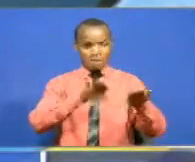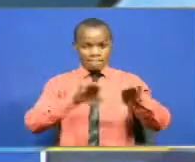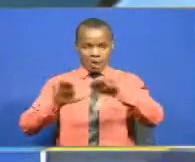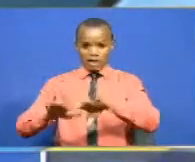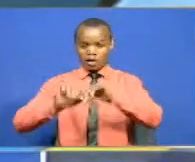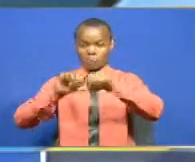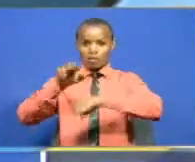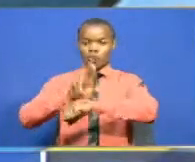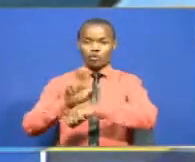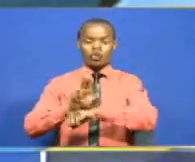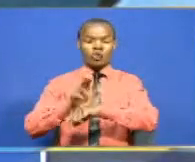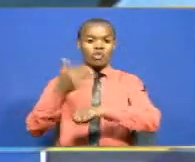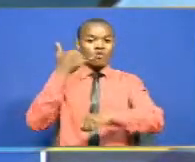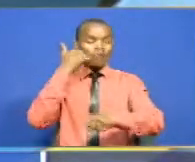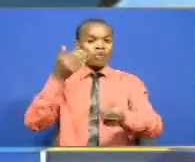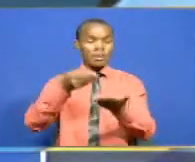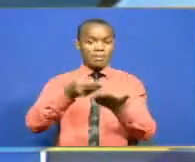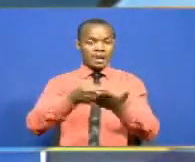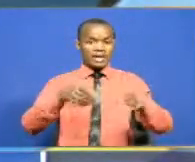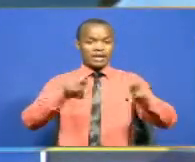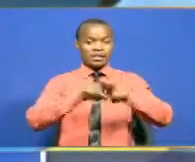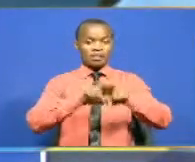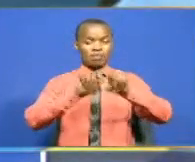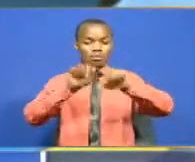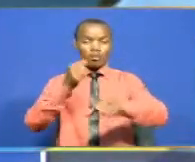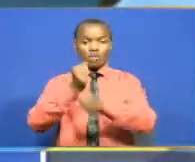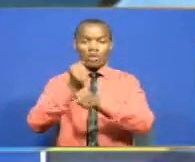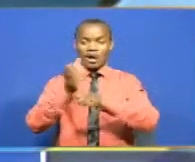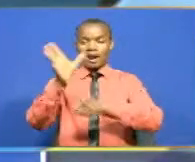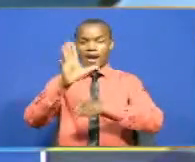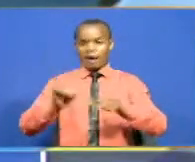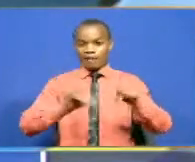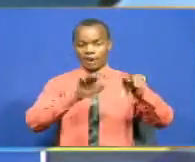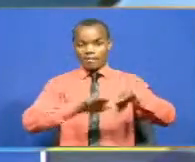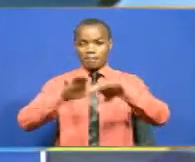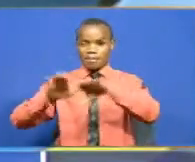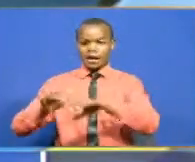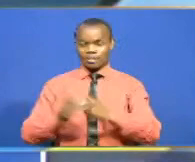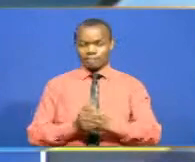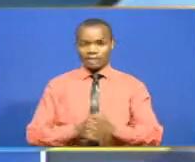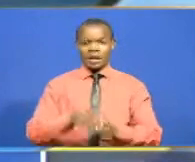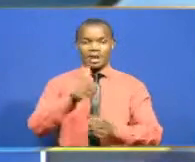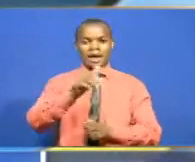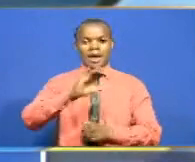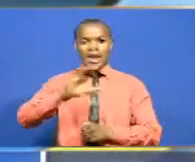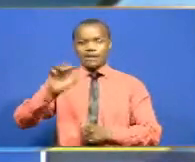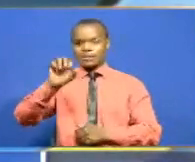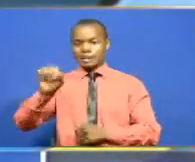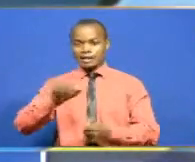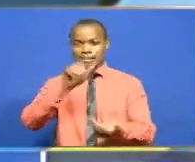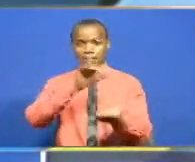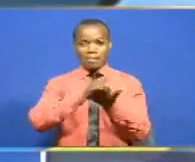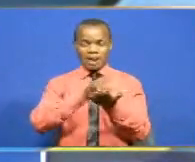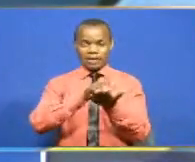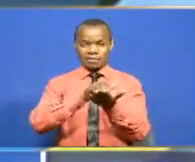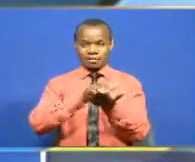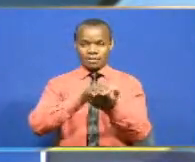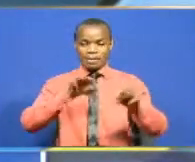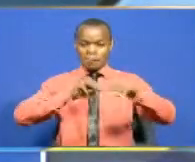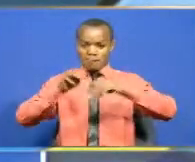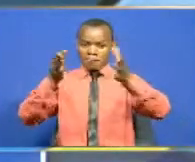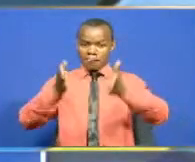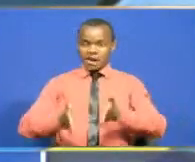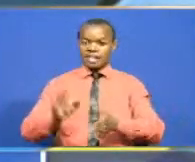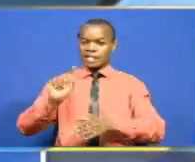money model and replicate the same in other African markets. Access Bank Kenya country manager David Aluko says the